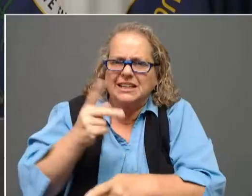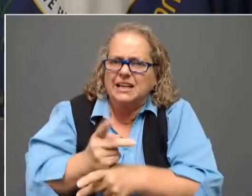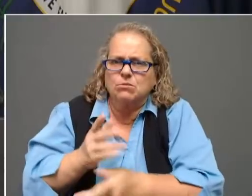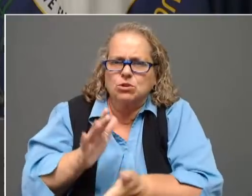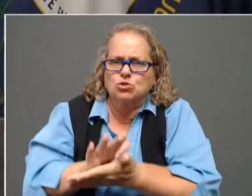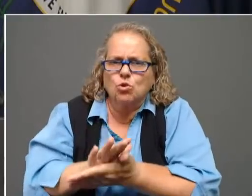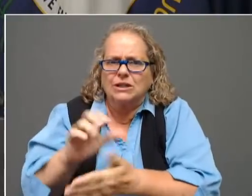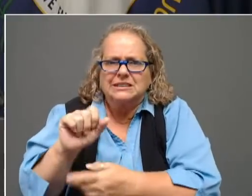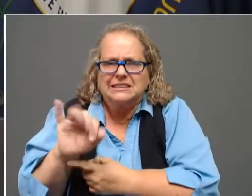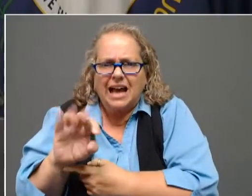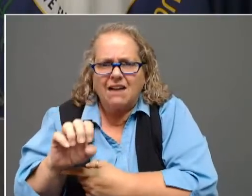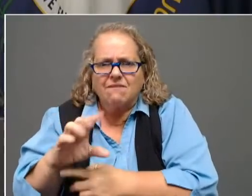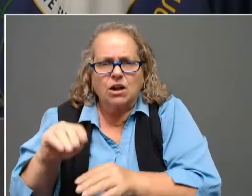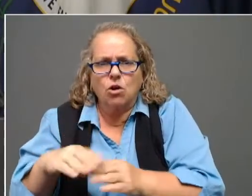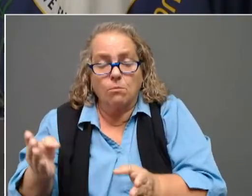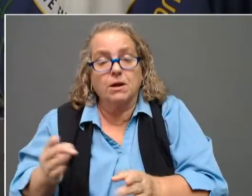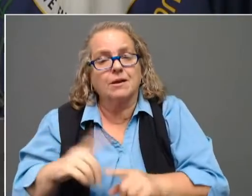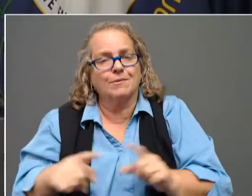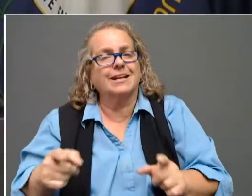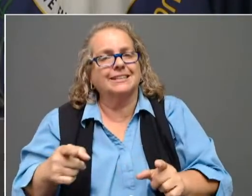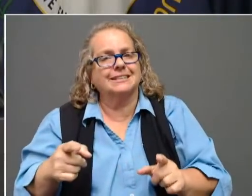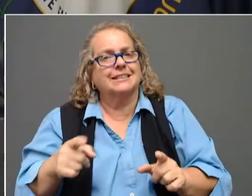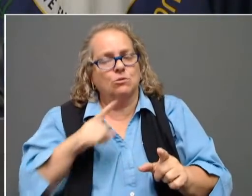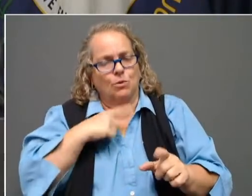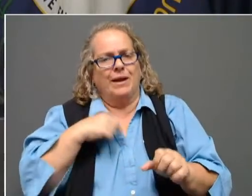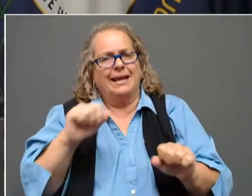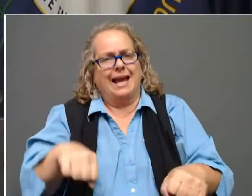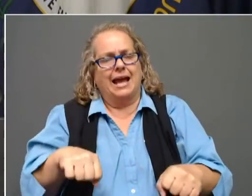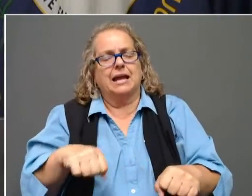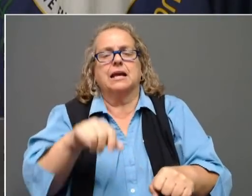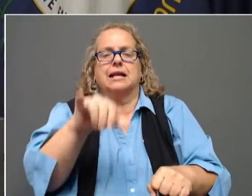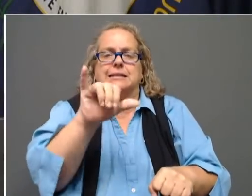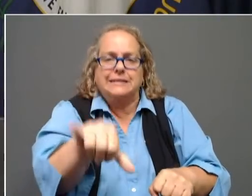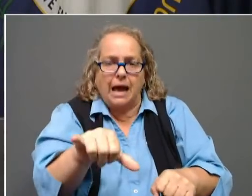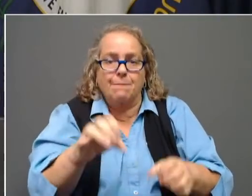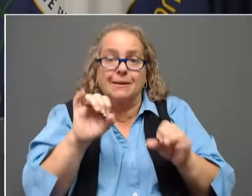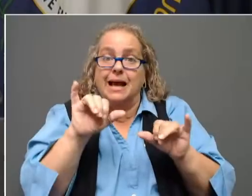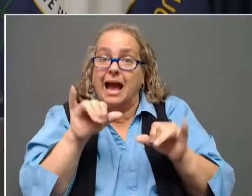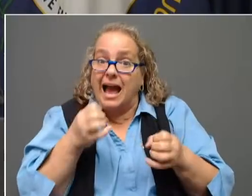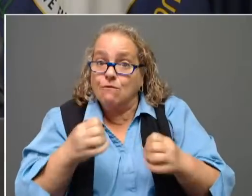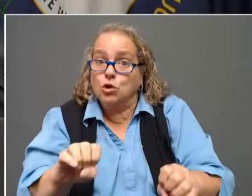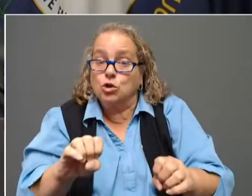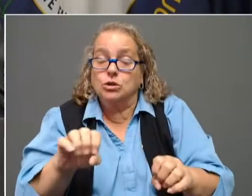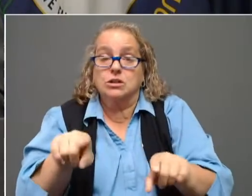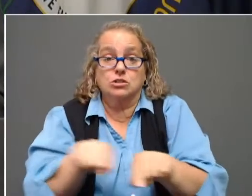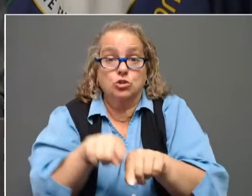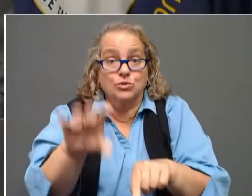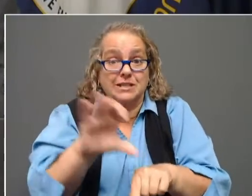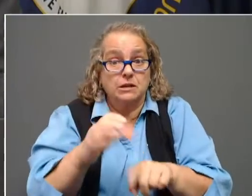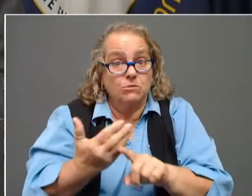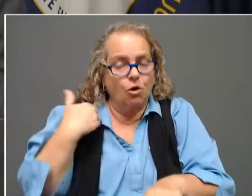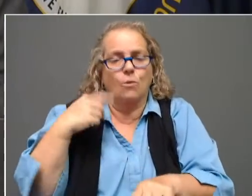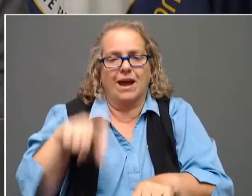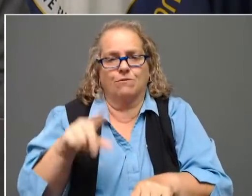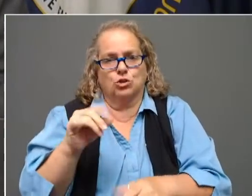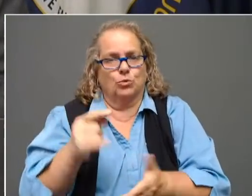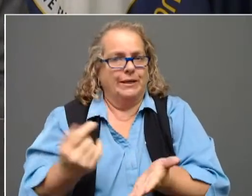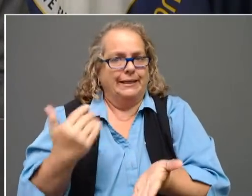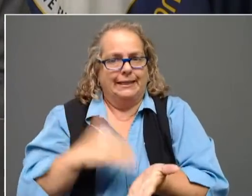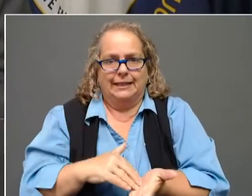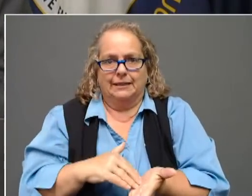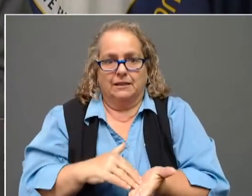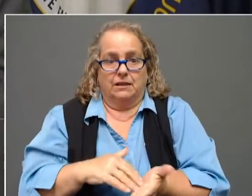to need that same effort once again going into this fall's reopening of schools. And to our students and